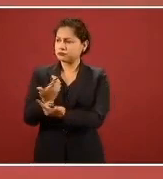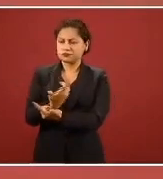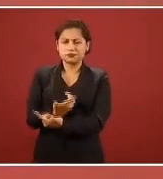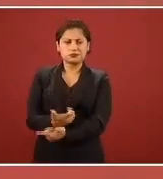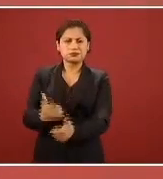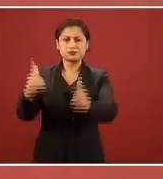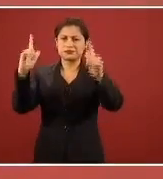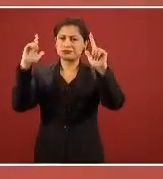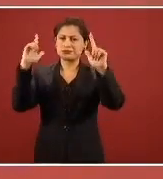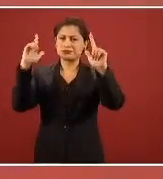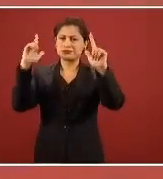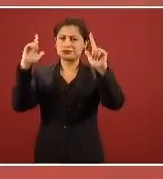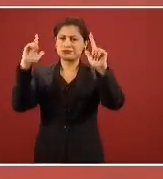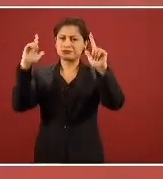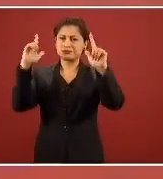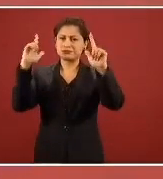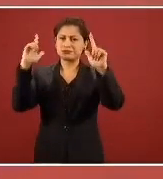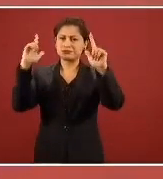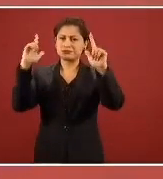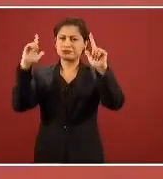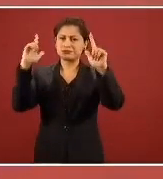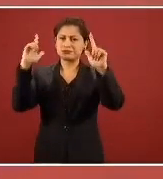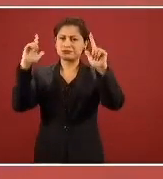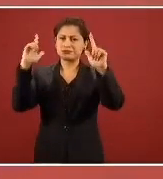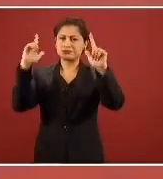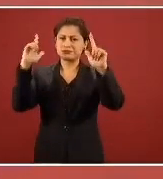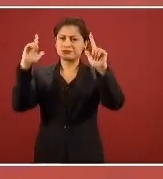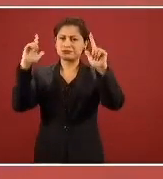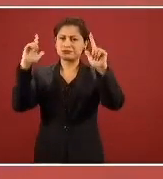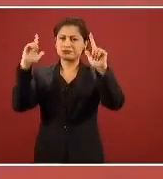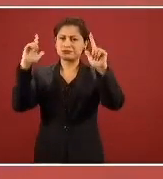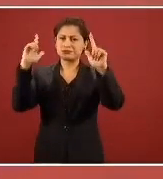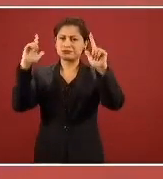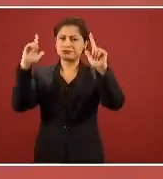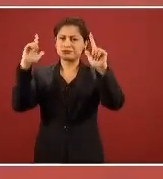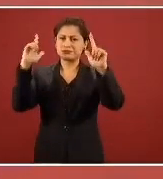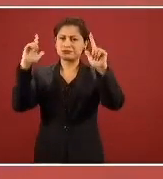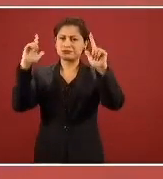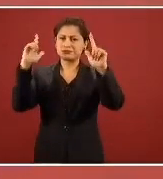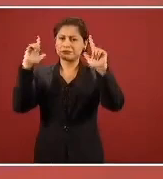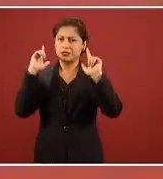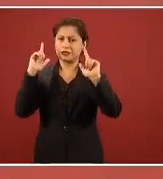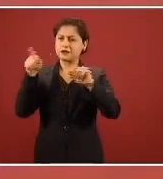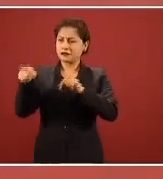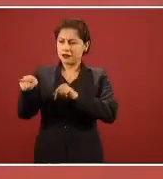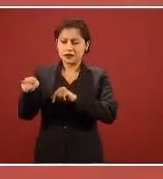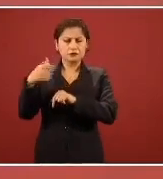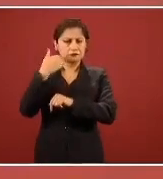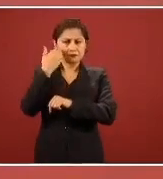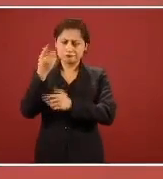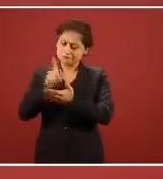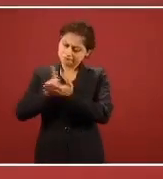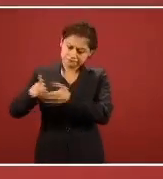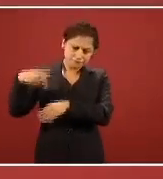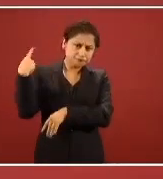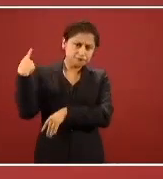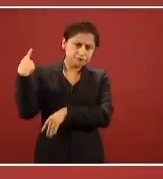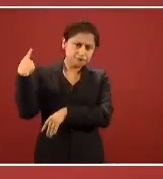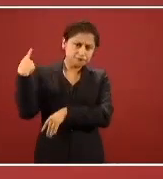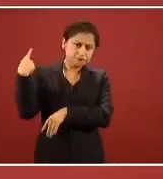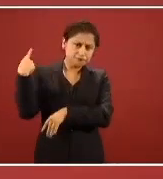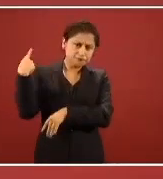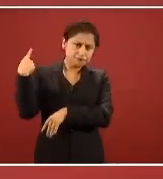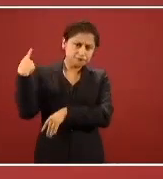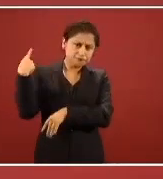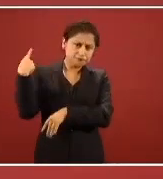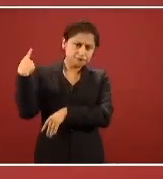la lucha social. And I come, or we come, from the social struggle. Yo no soy un fifí.